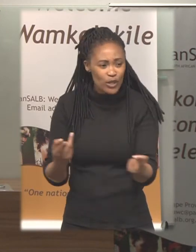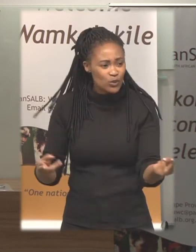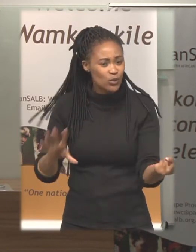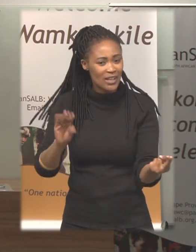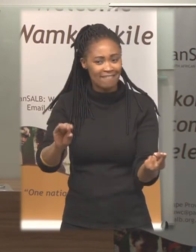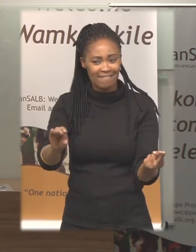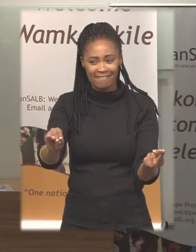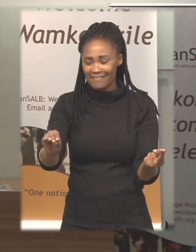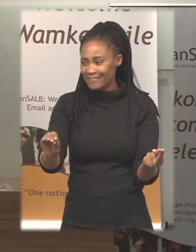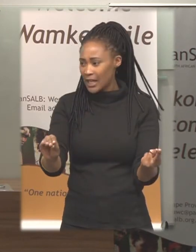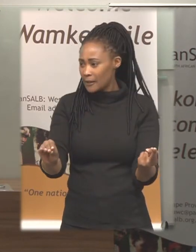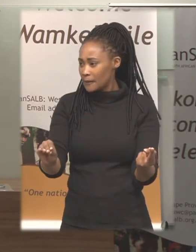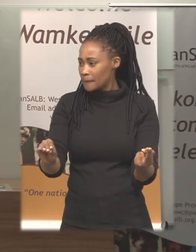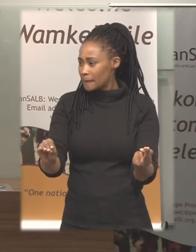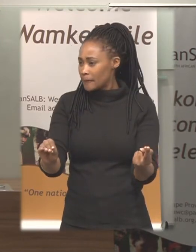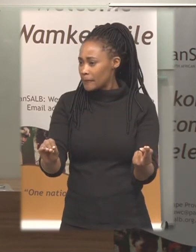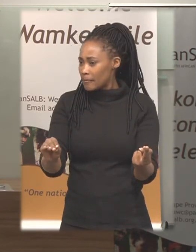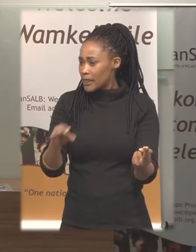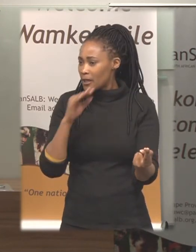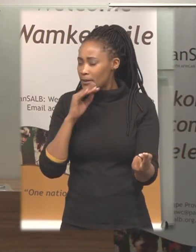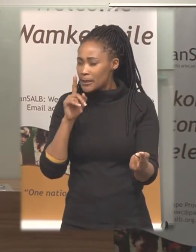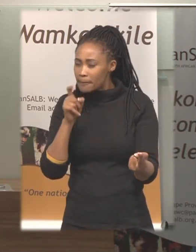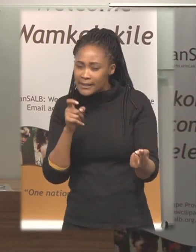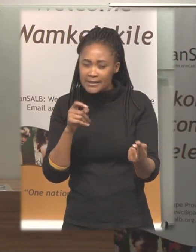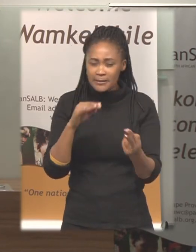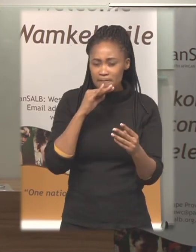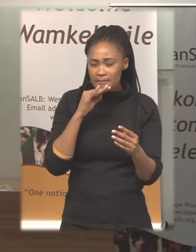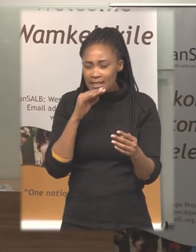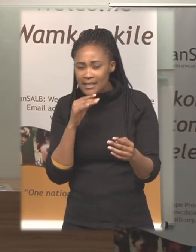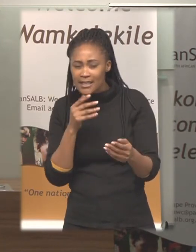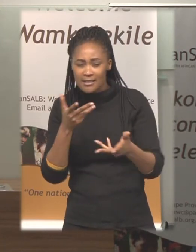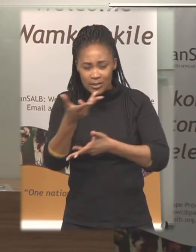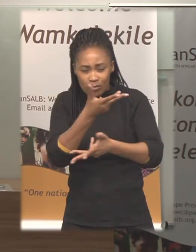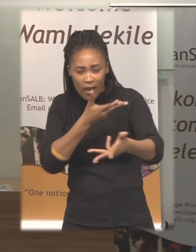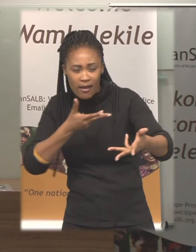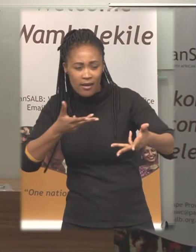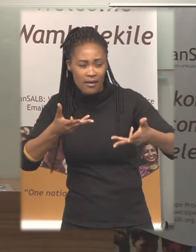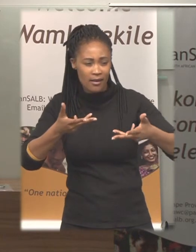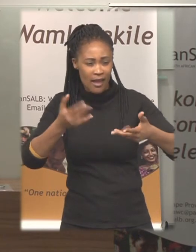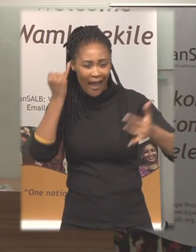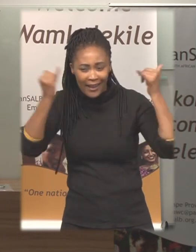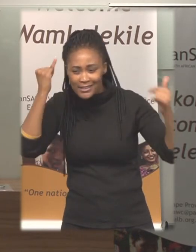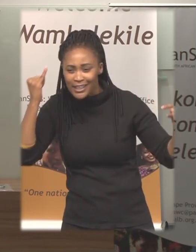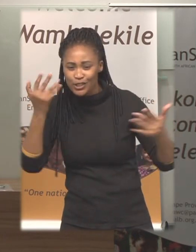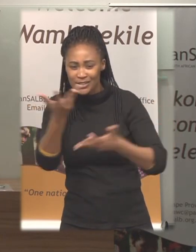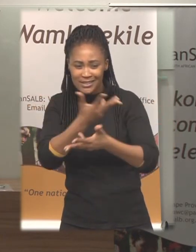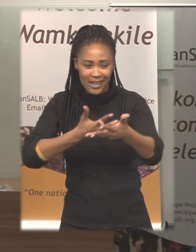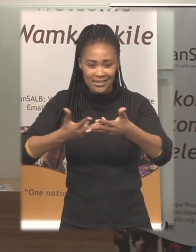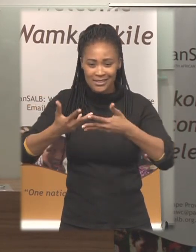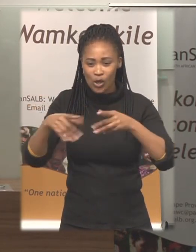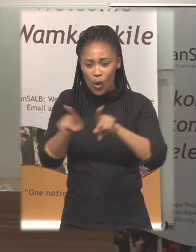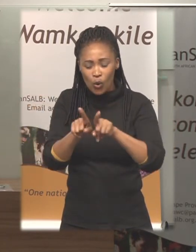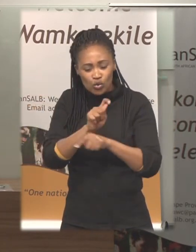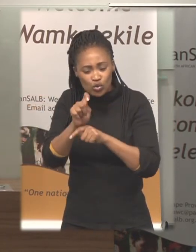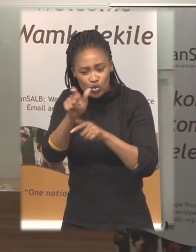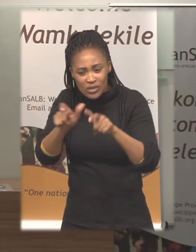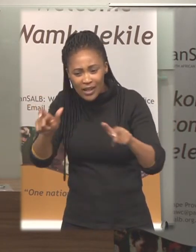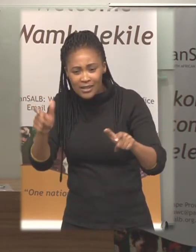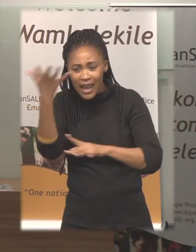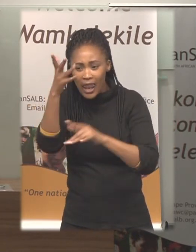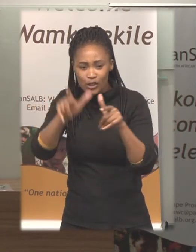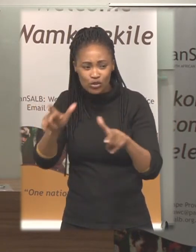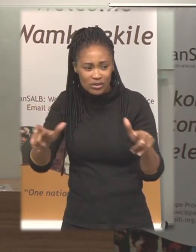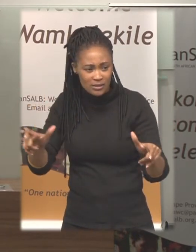have available to them to make meaning with each other, to discuss ideas with each other, and with their tutors and lecturers